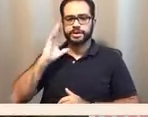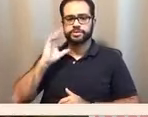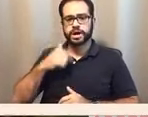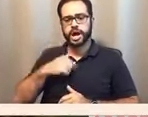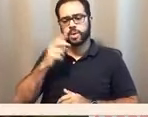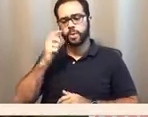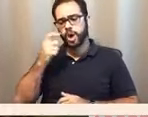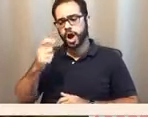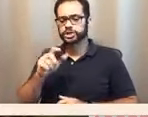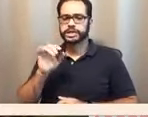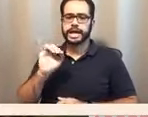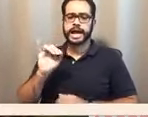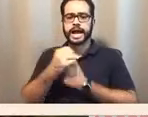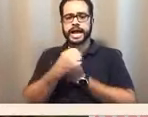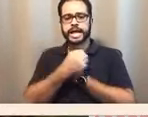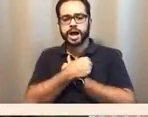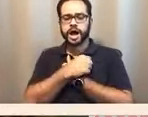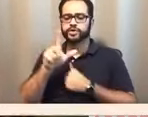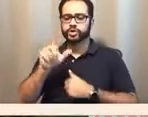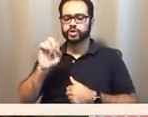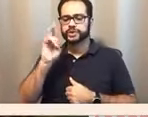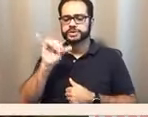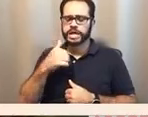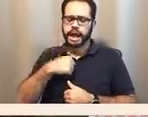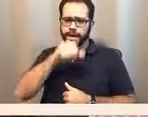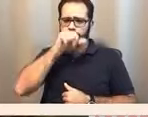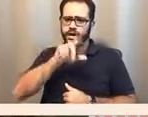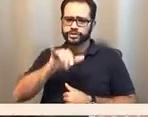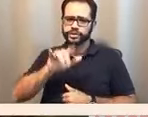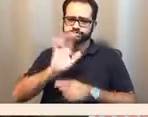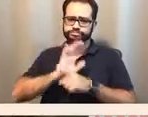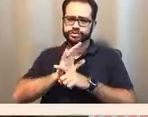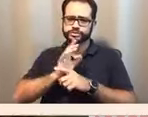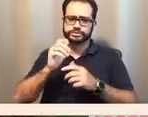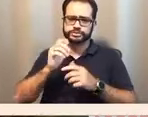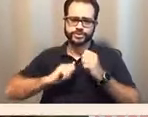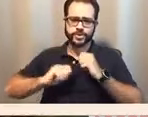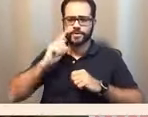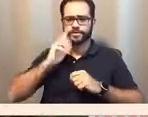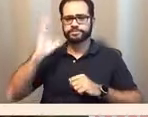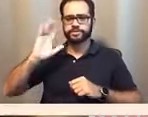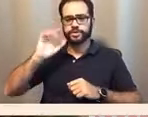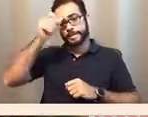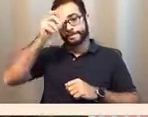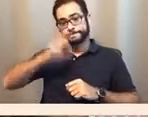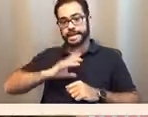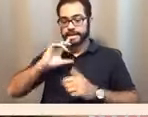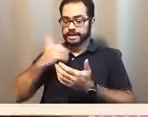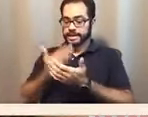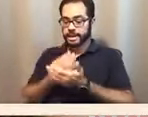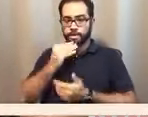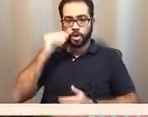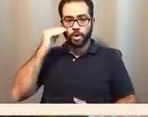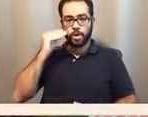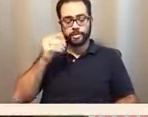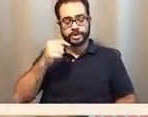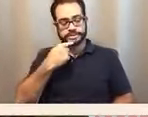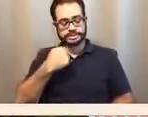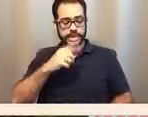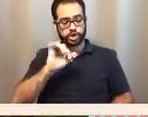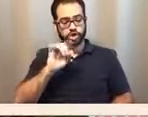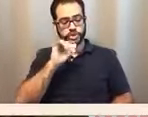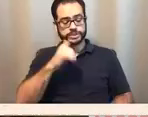I love those shows back in the day, where the man came home and said, "Lucy, I'm home, honey, I'm